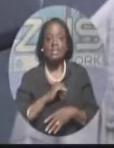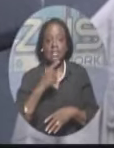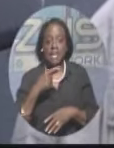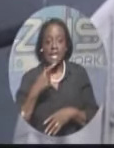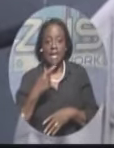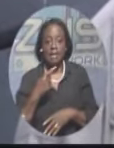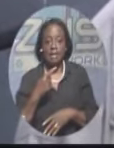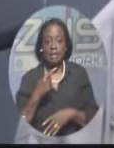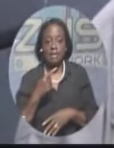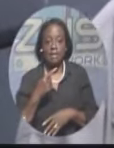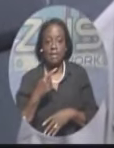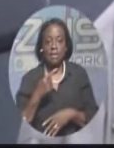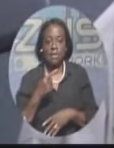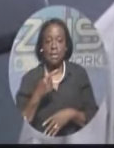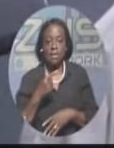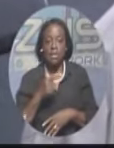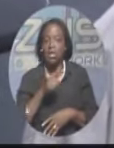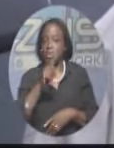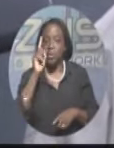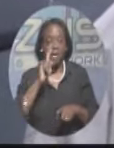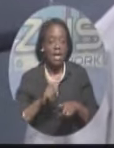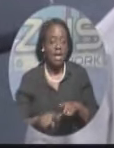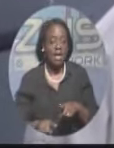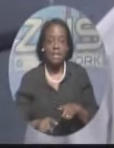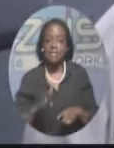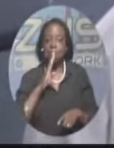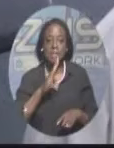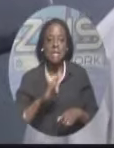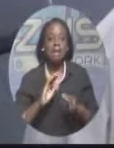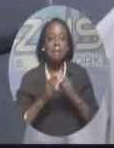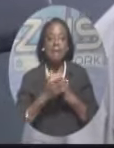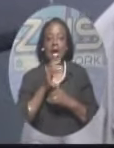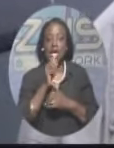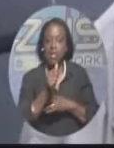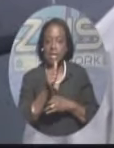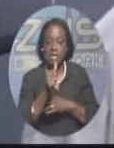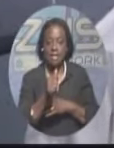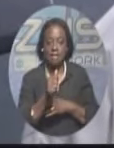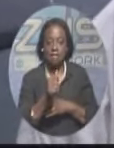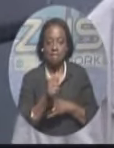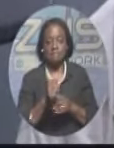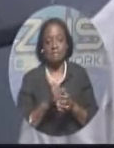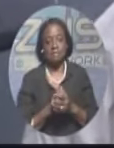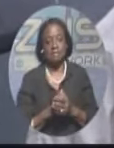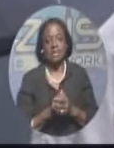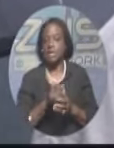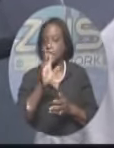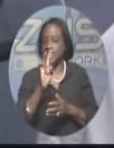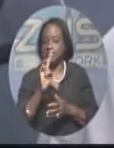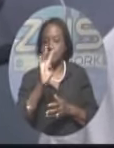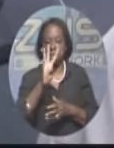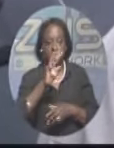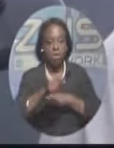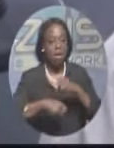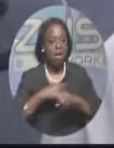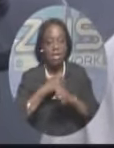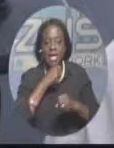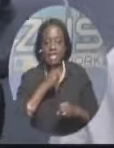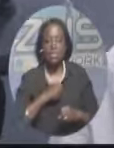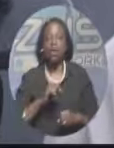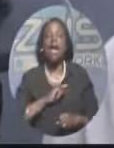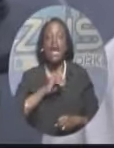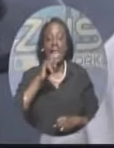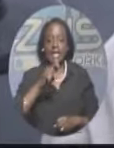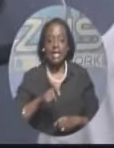just be by yourself. You know, I'm 74 years old, and I need